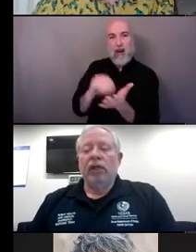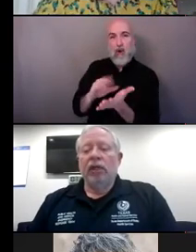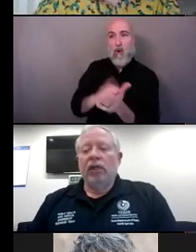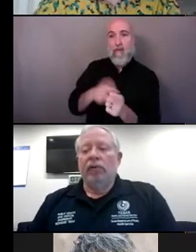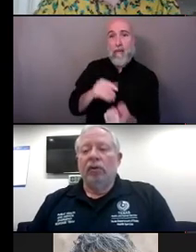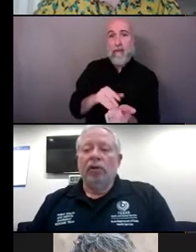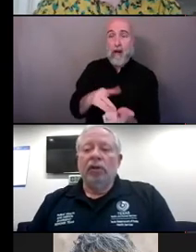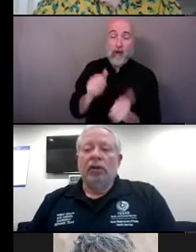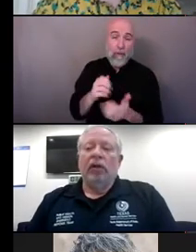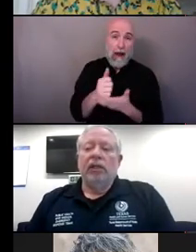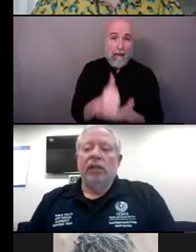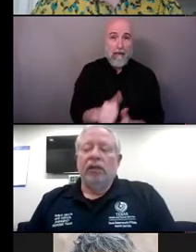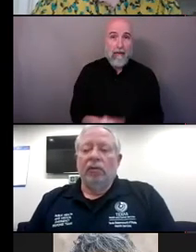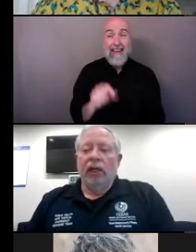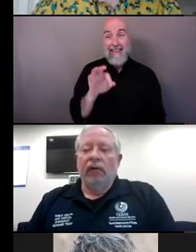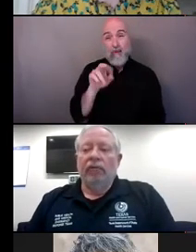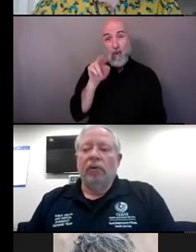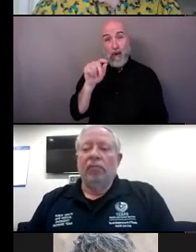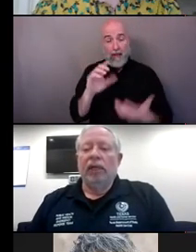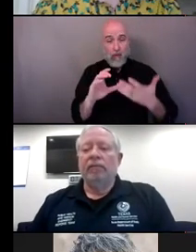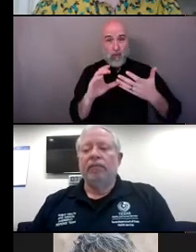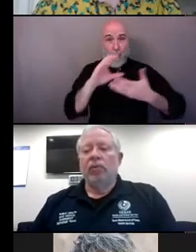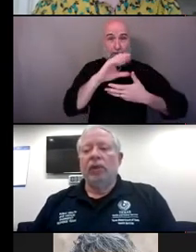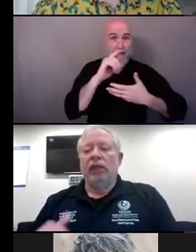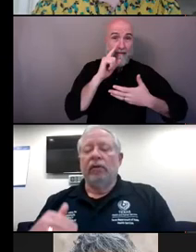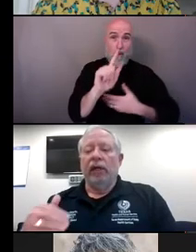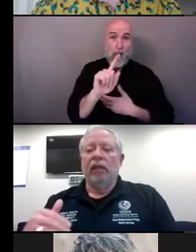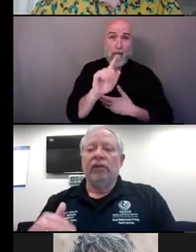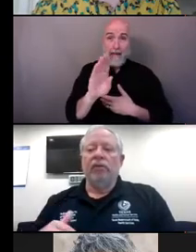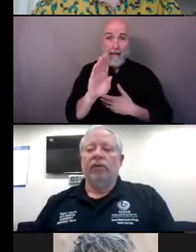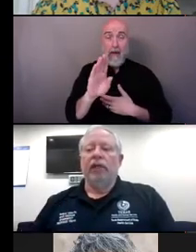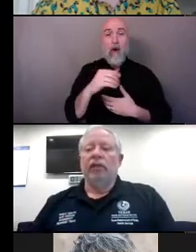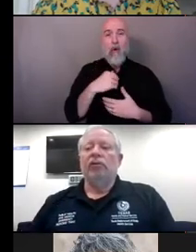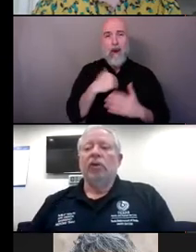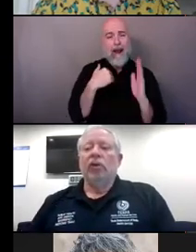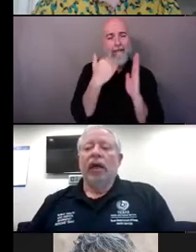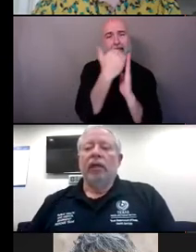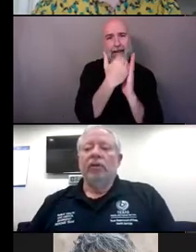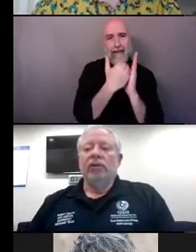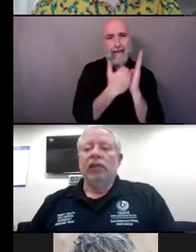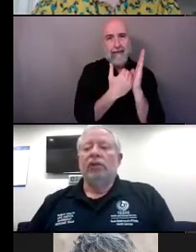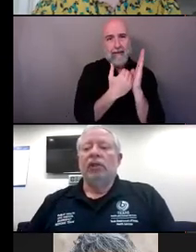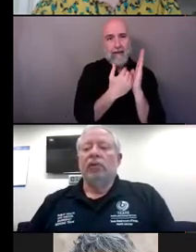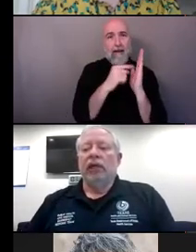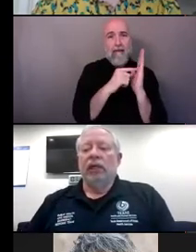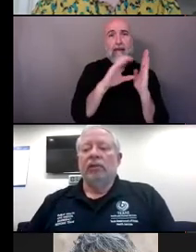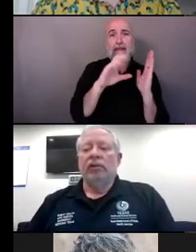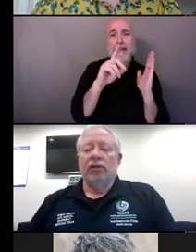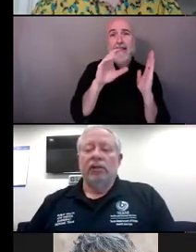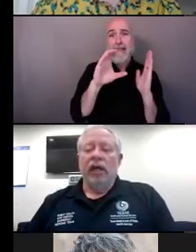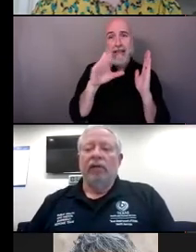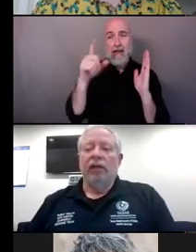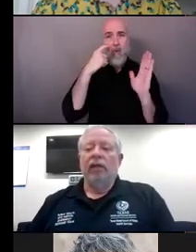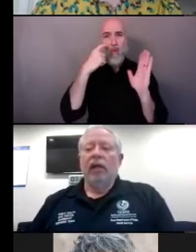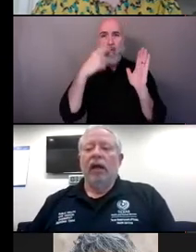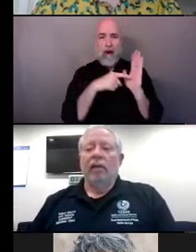helpful. If you look at the criteria that we have for 1B, we give a list of things that the CDC recognizes